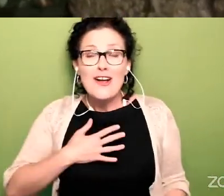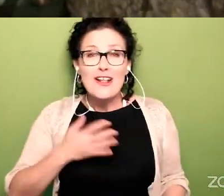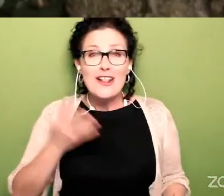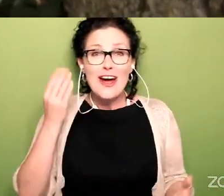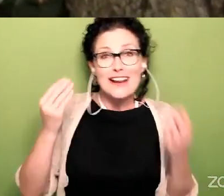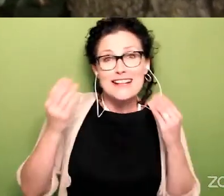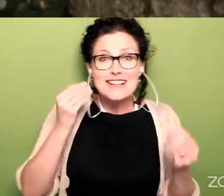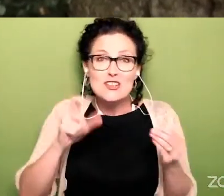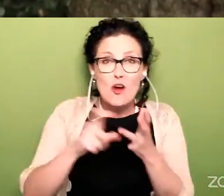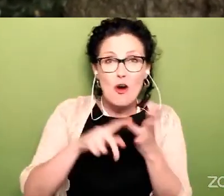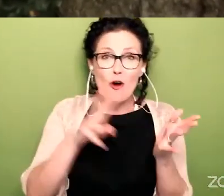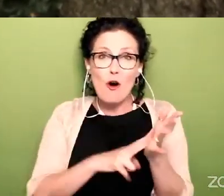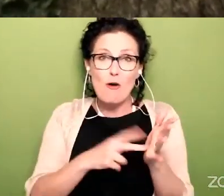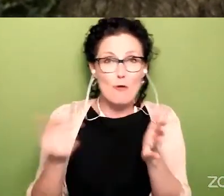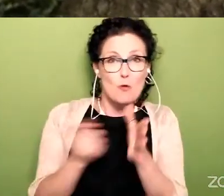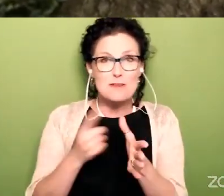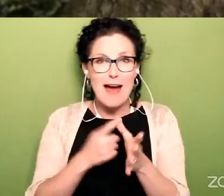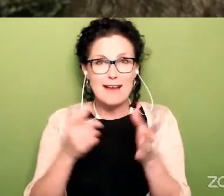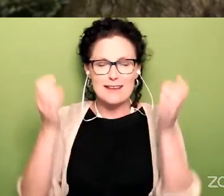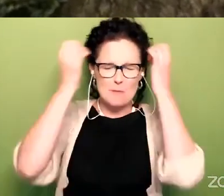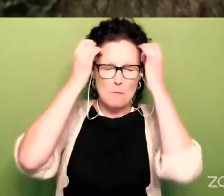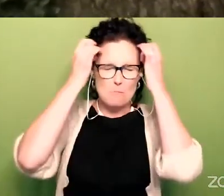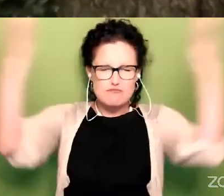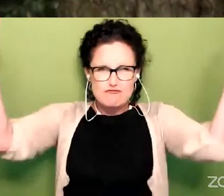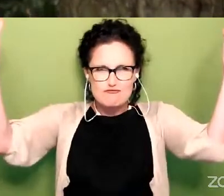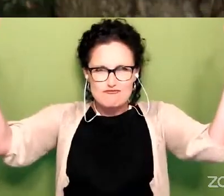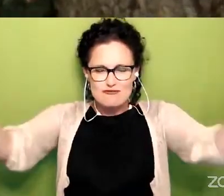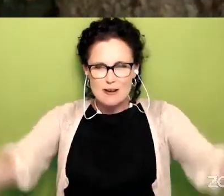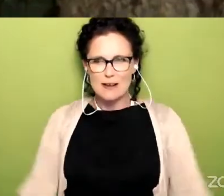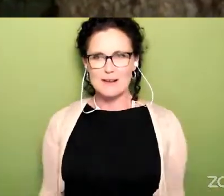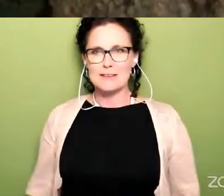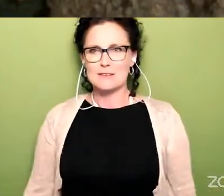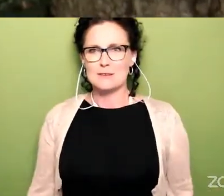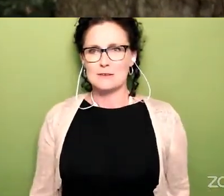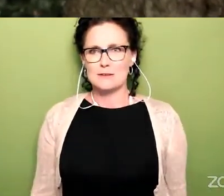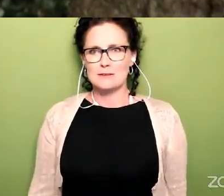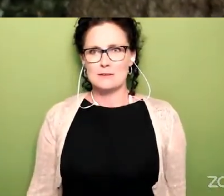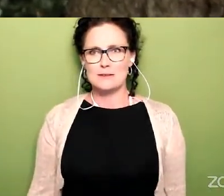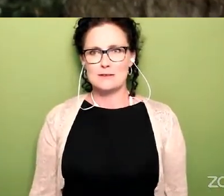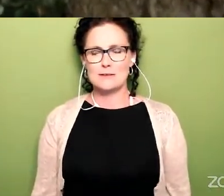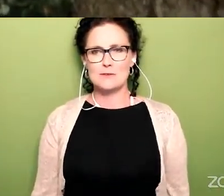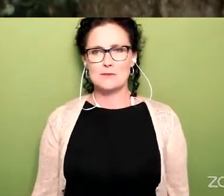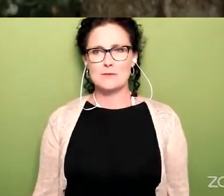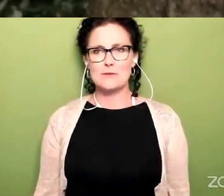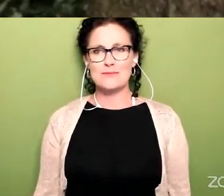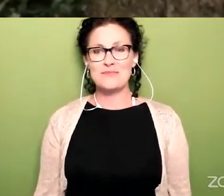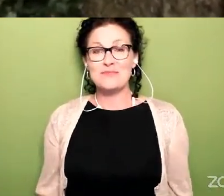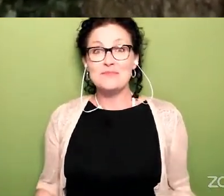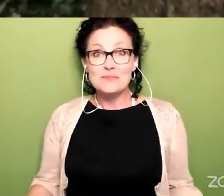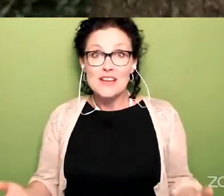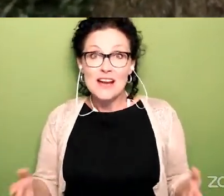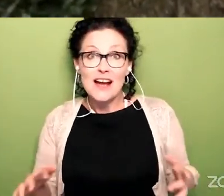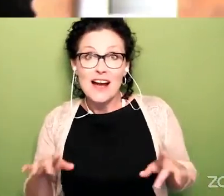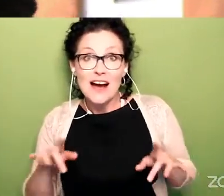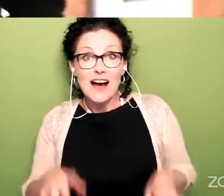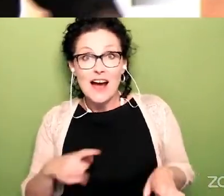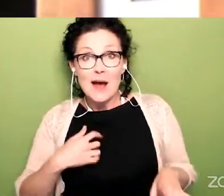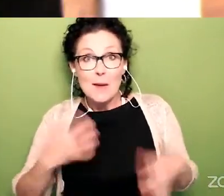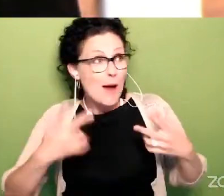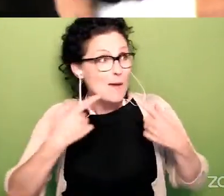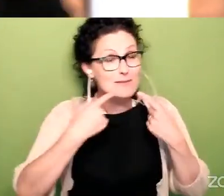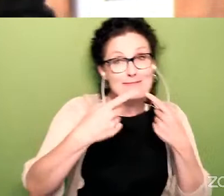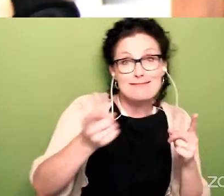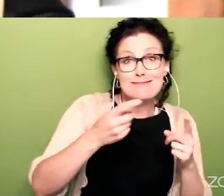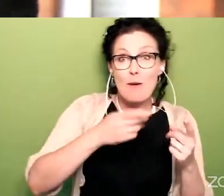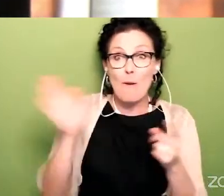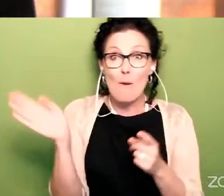And I've been telling everyone how you made up my dad's old jacket for me. It looks very nice. Thanks. I love doing stuff like that. And why are you not